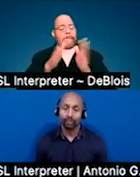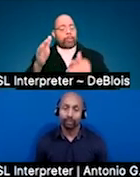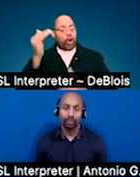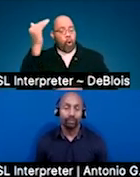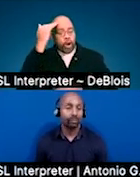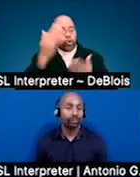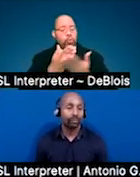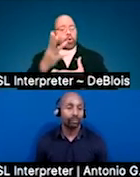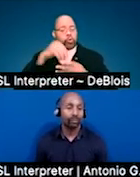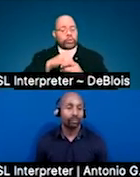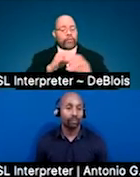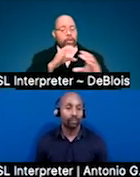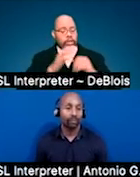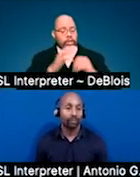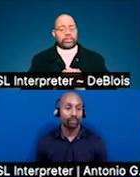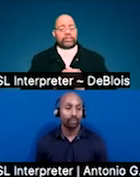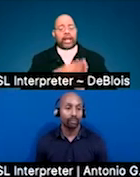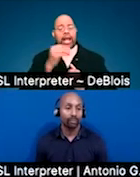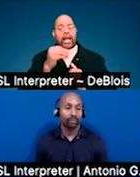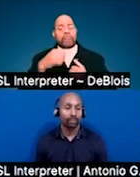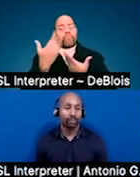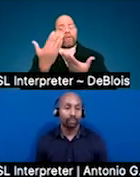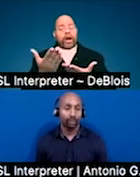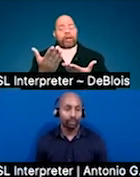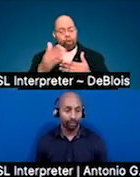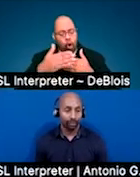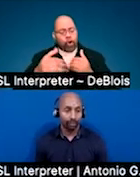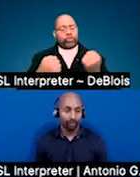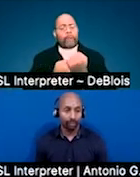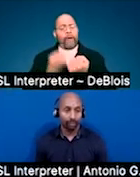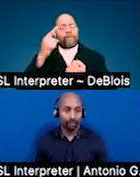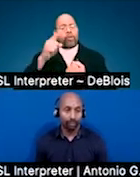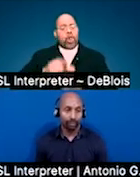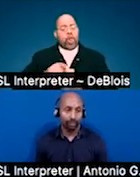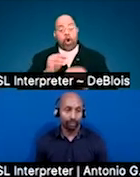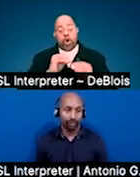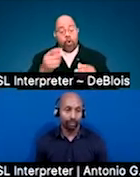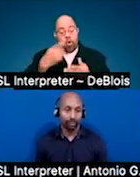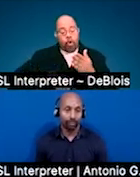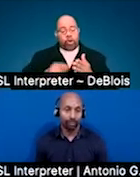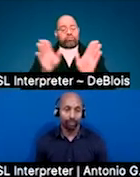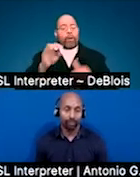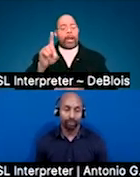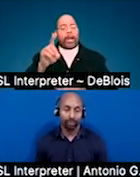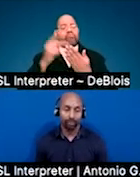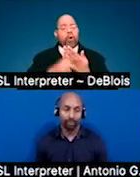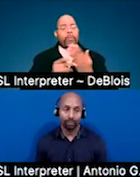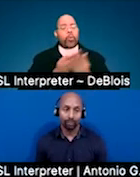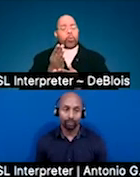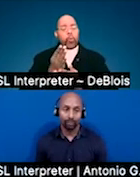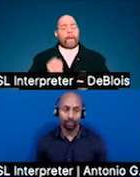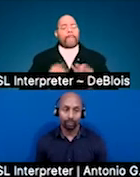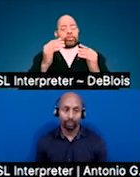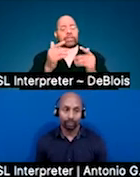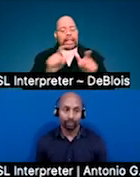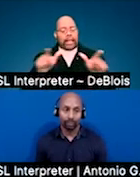through inclusive communications and to provide ongoing support for low or no cost broadband programs through